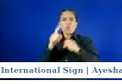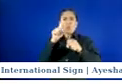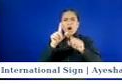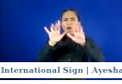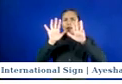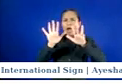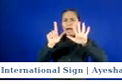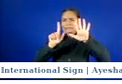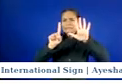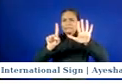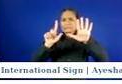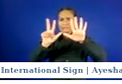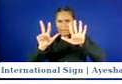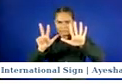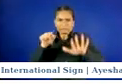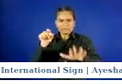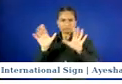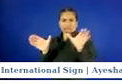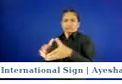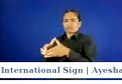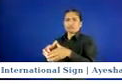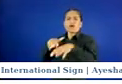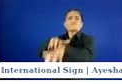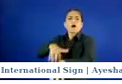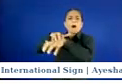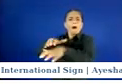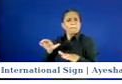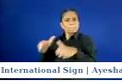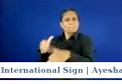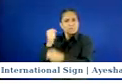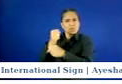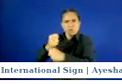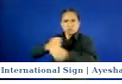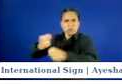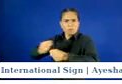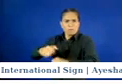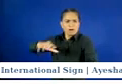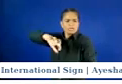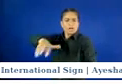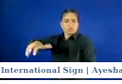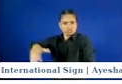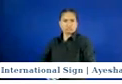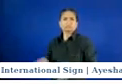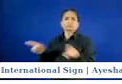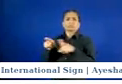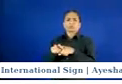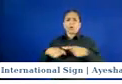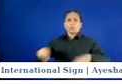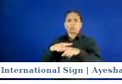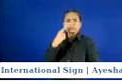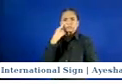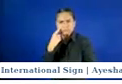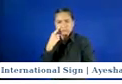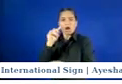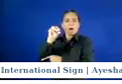Zambia Agents for Persons with Disabilities is not speaking to the MIS on education, it's not speaking to the MIS on health, and also